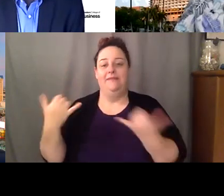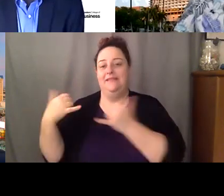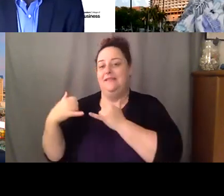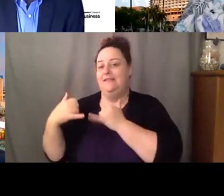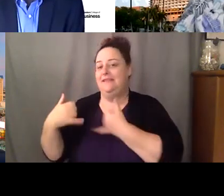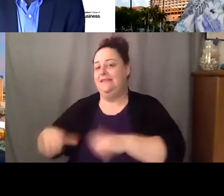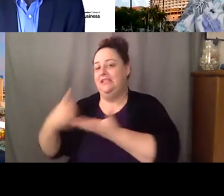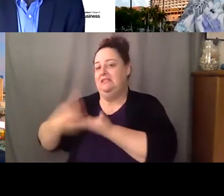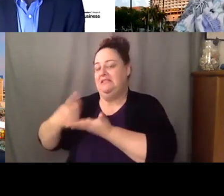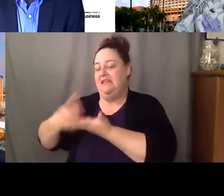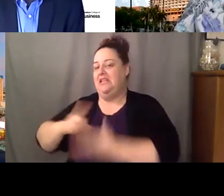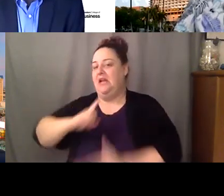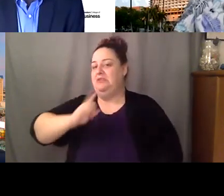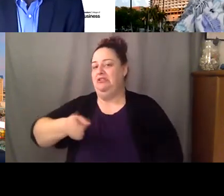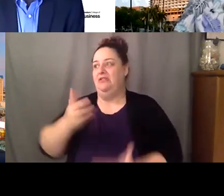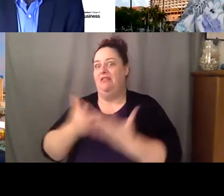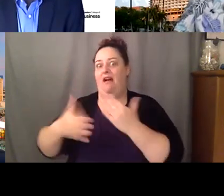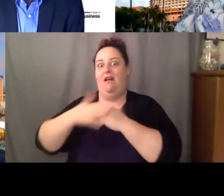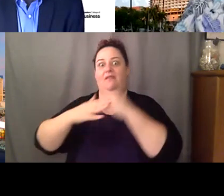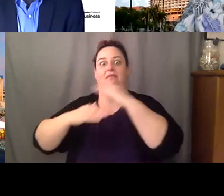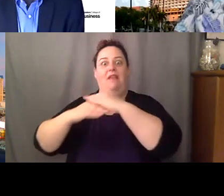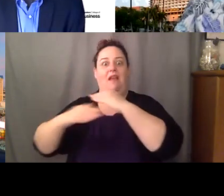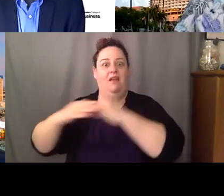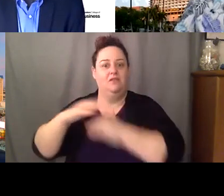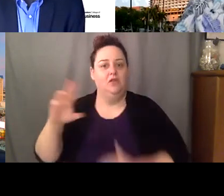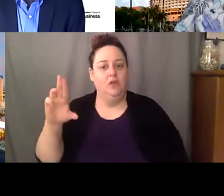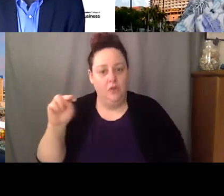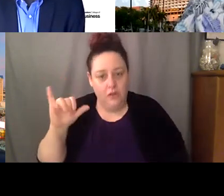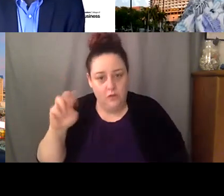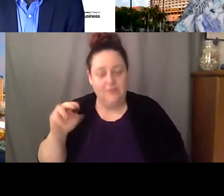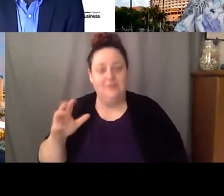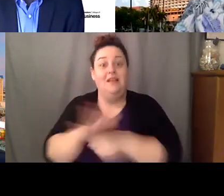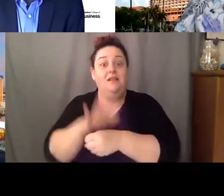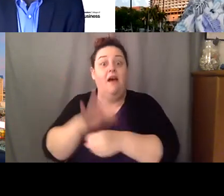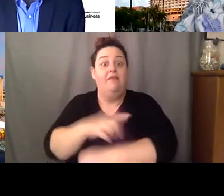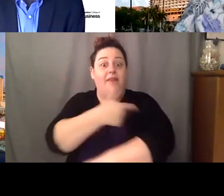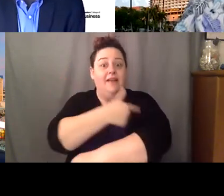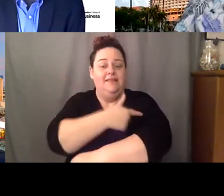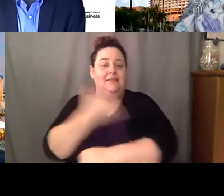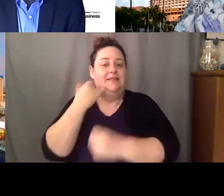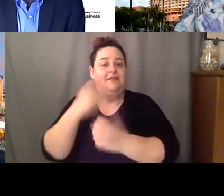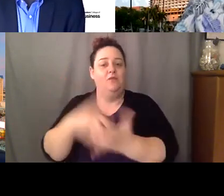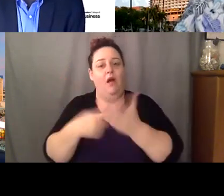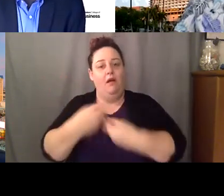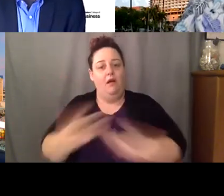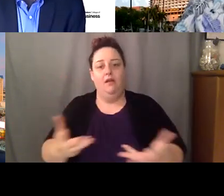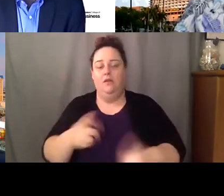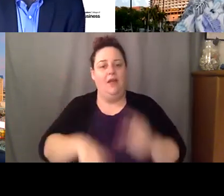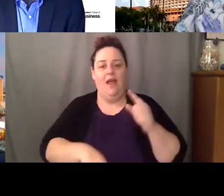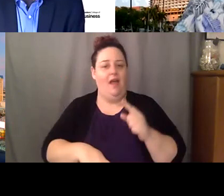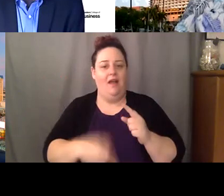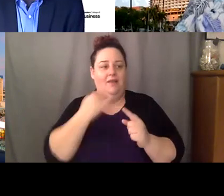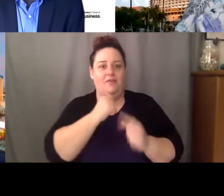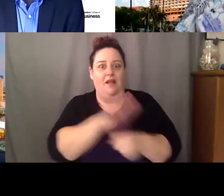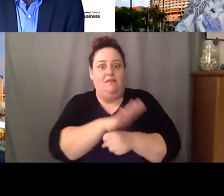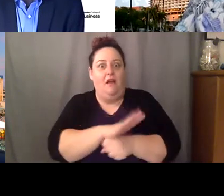and there's a lot of layers. You got unions, you got to make sure there's enough vaccine, whatever program you come out with. You can't mandate it or request it